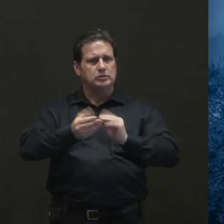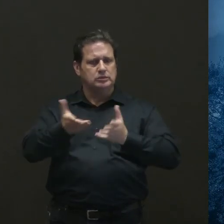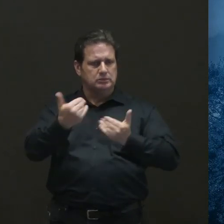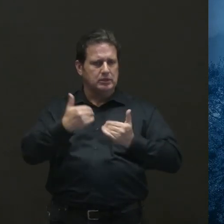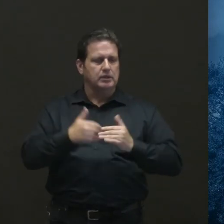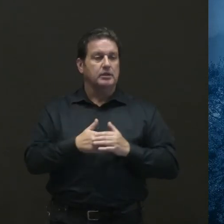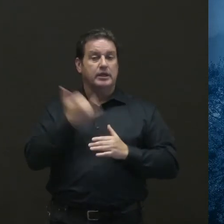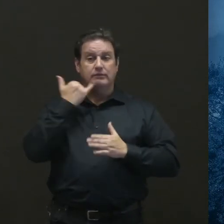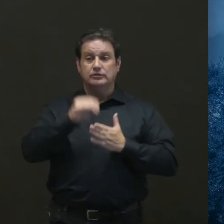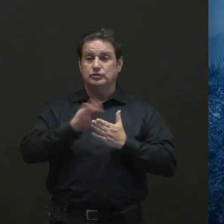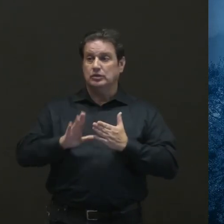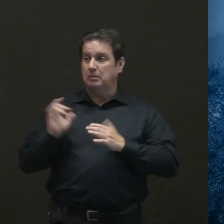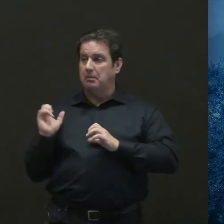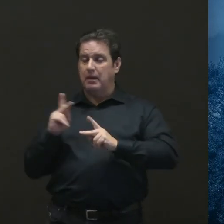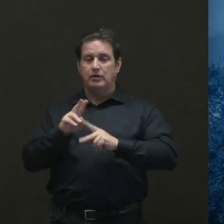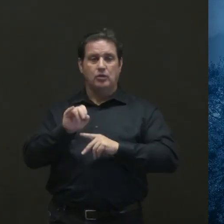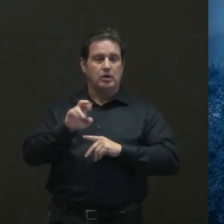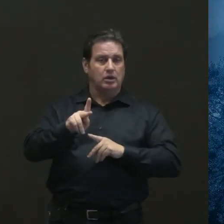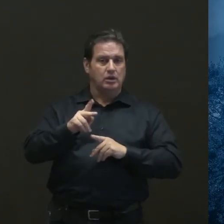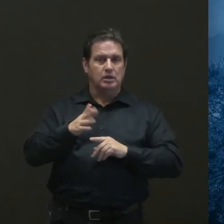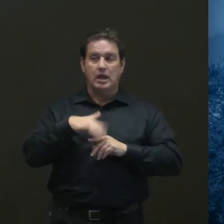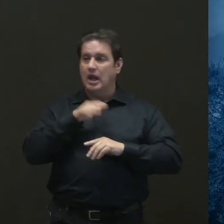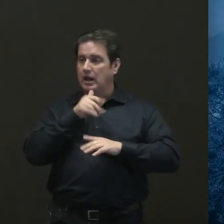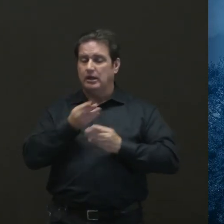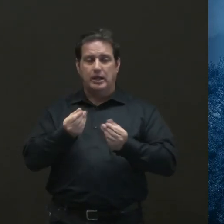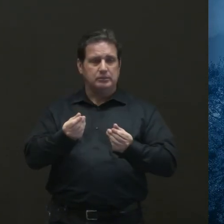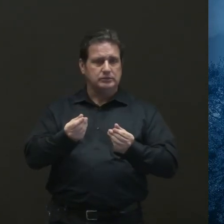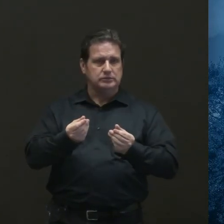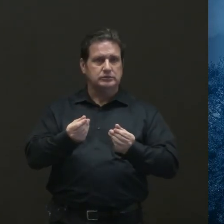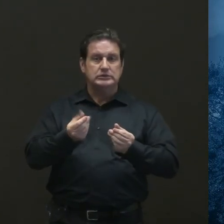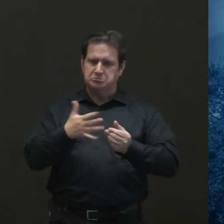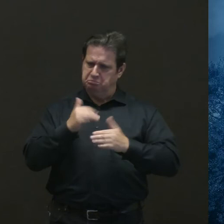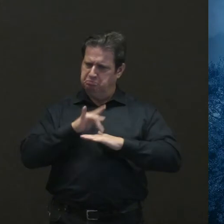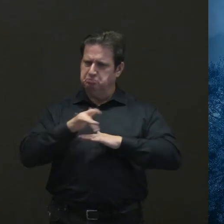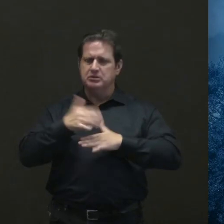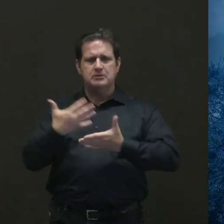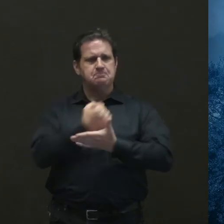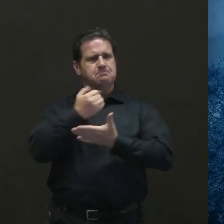you're a student that returned to Newark but may not be on campus, you're still eligible